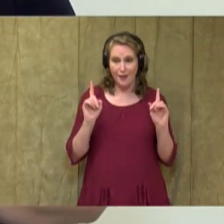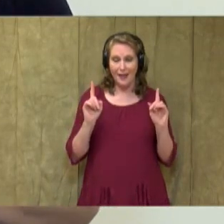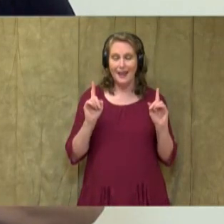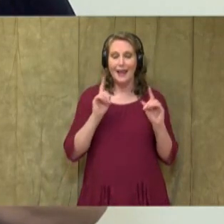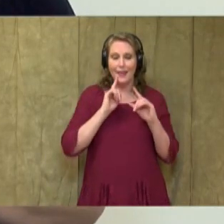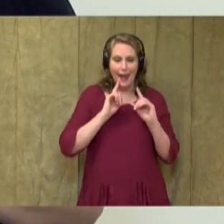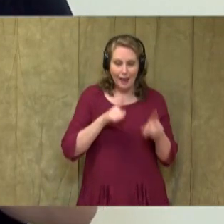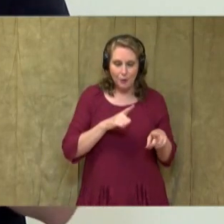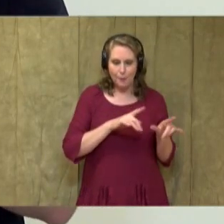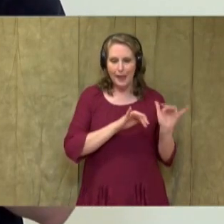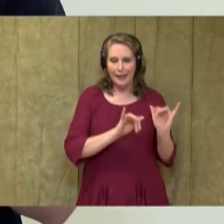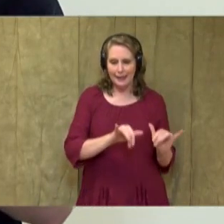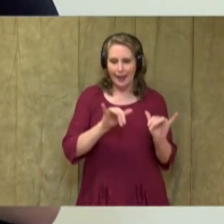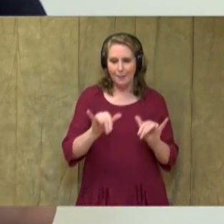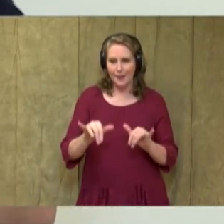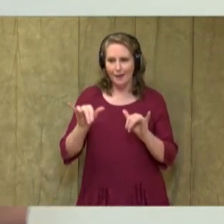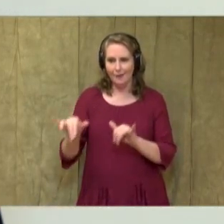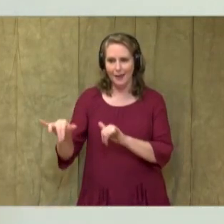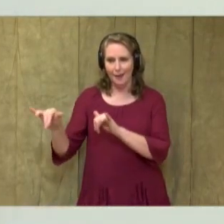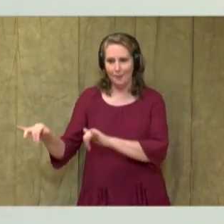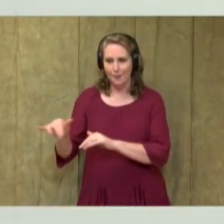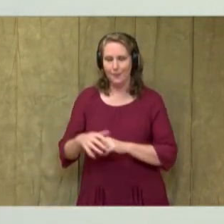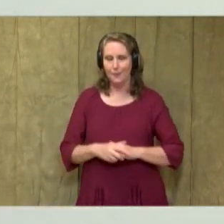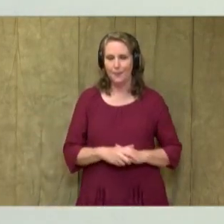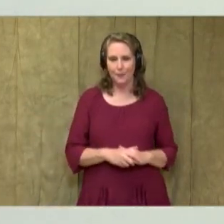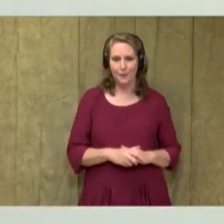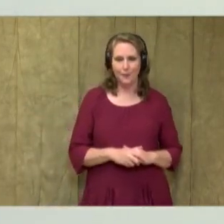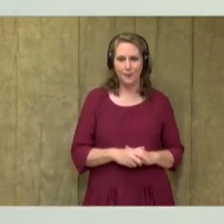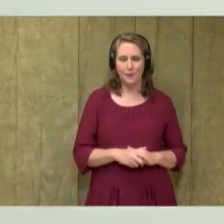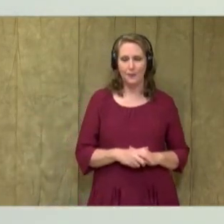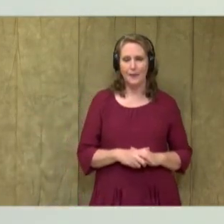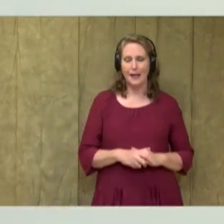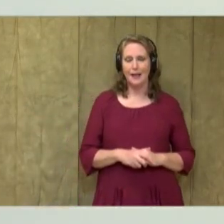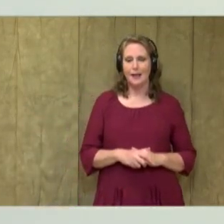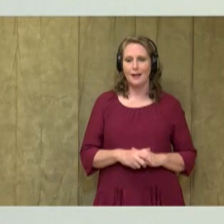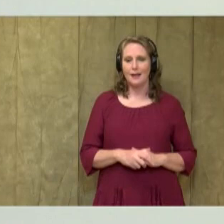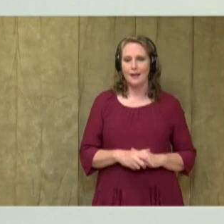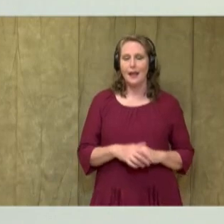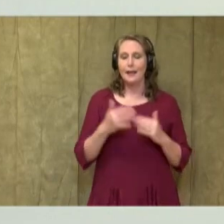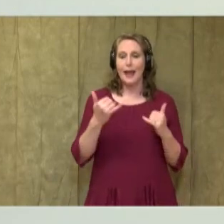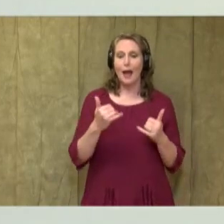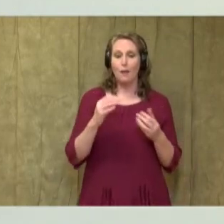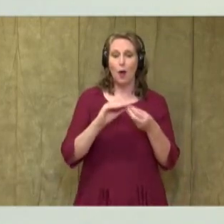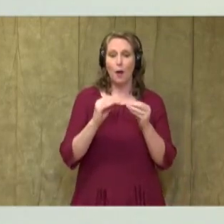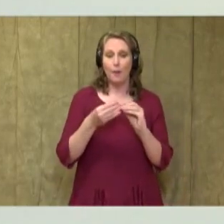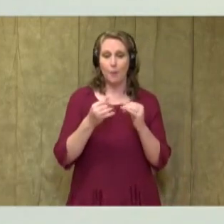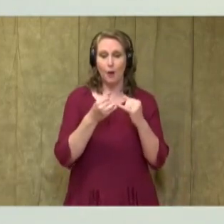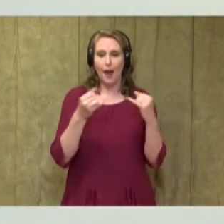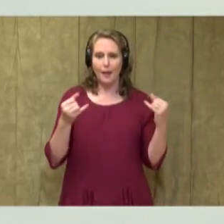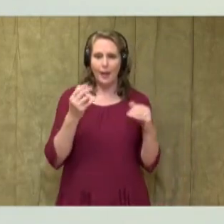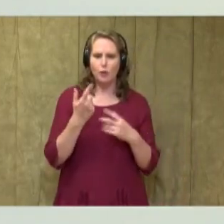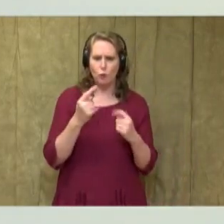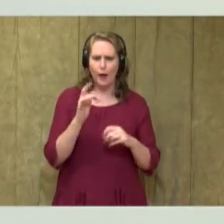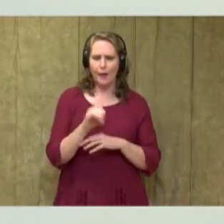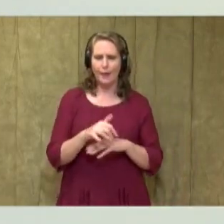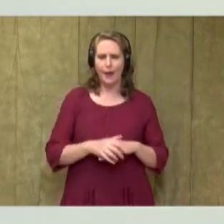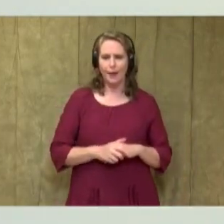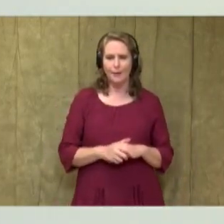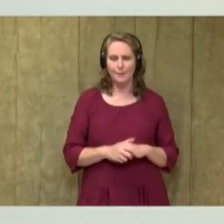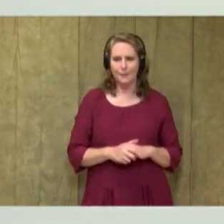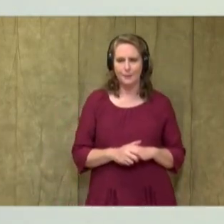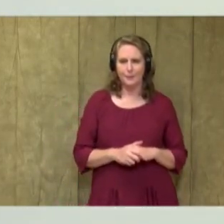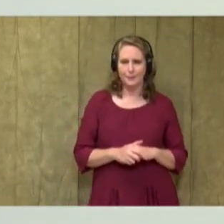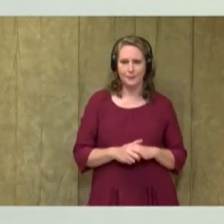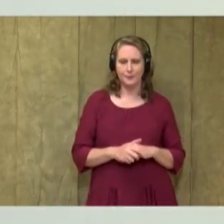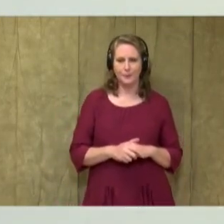get the same answer for every strategy you use. So let's try that open number line. We're going to do this problem